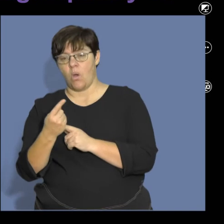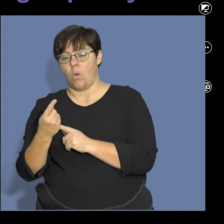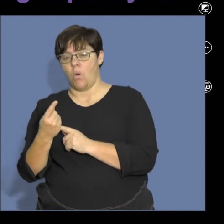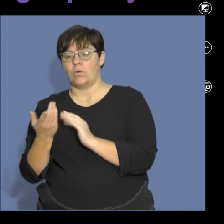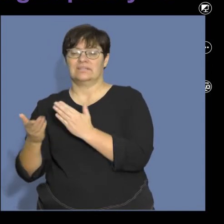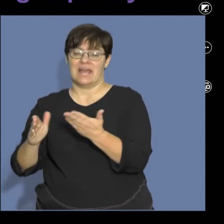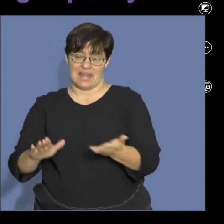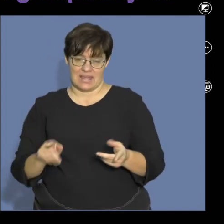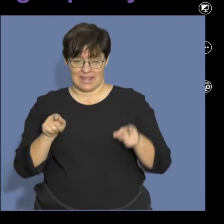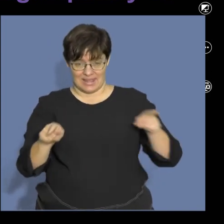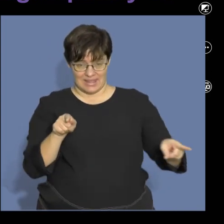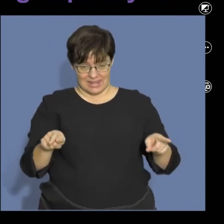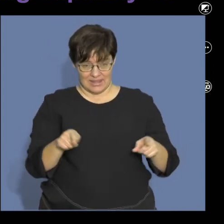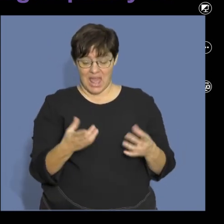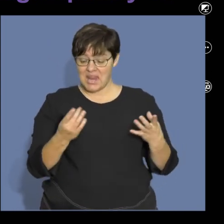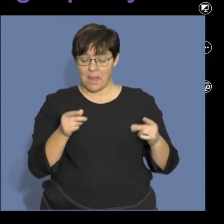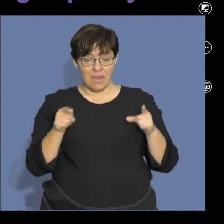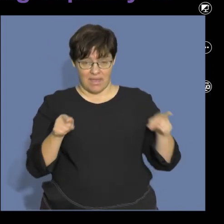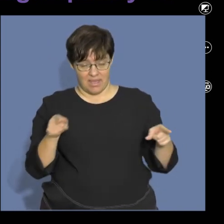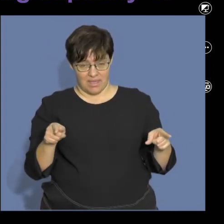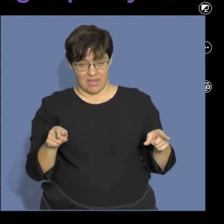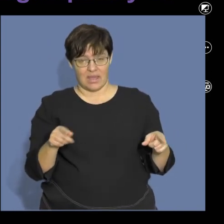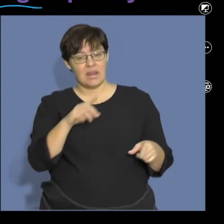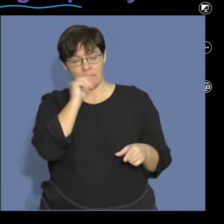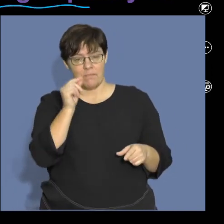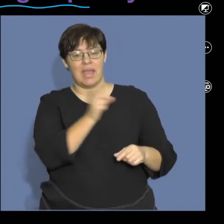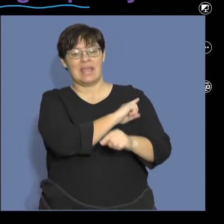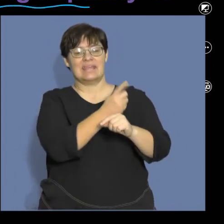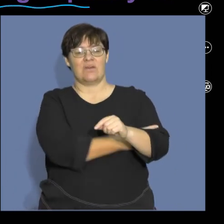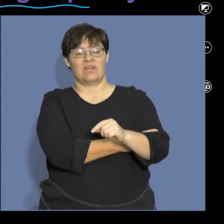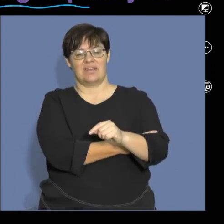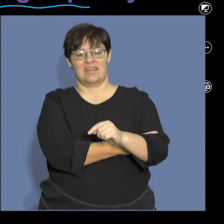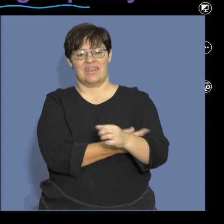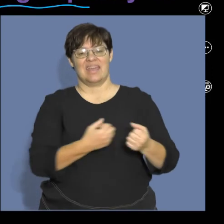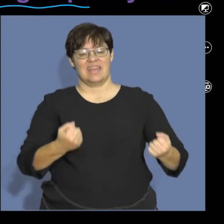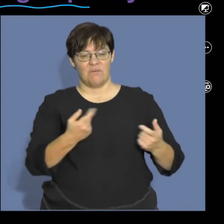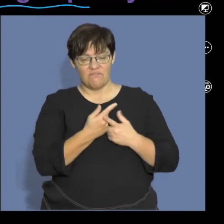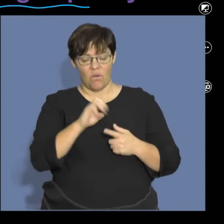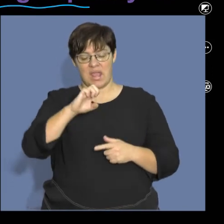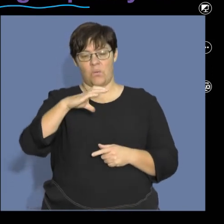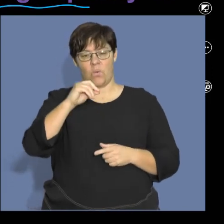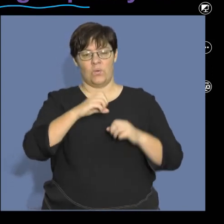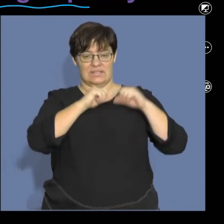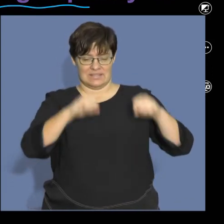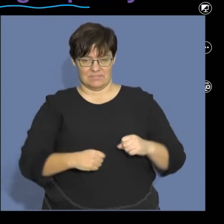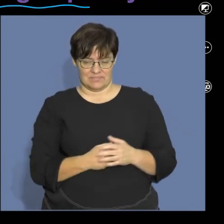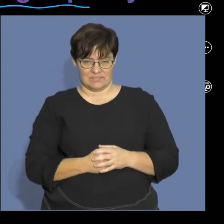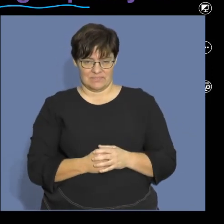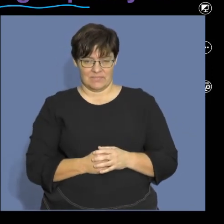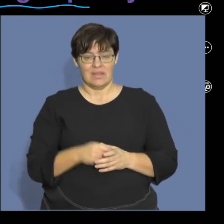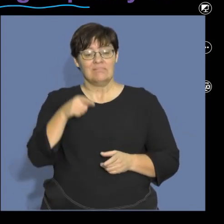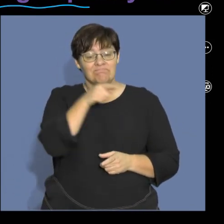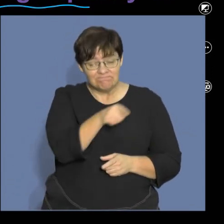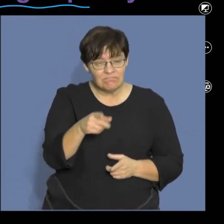to from a population, and this number is what we call the carrying capacity of the